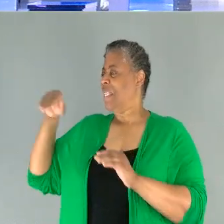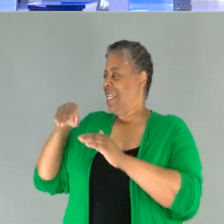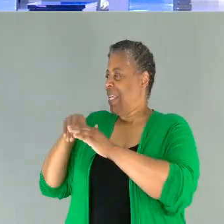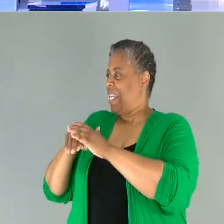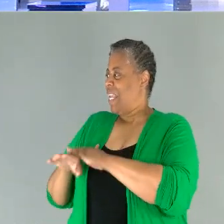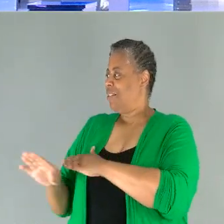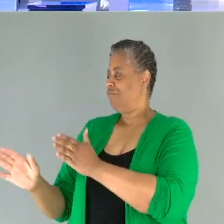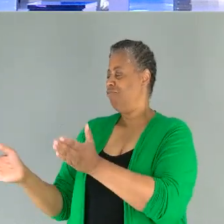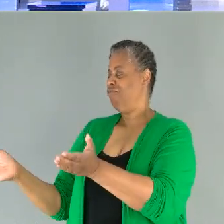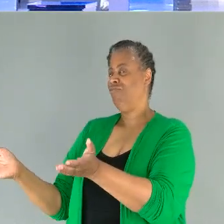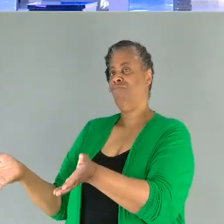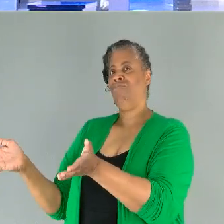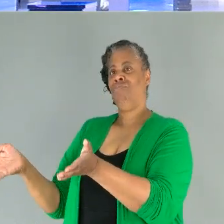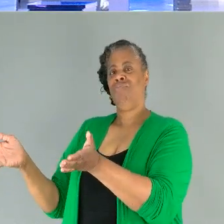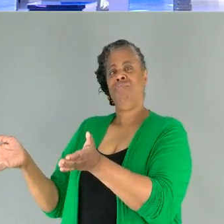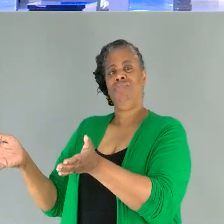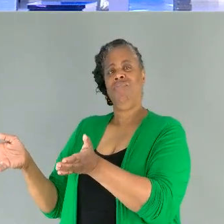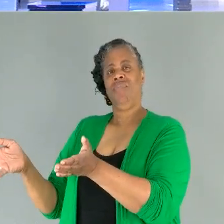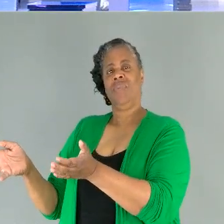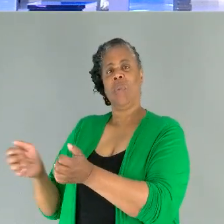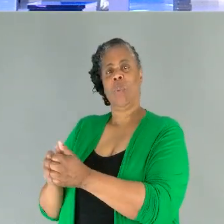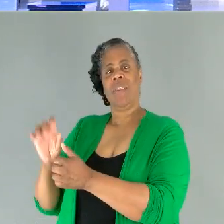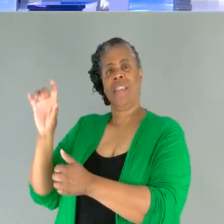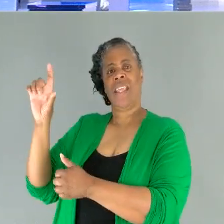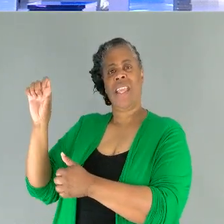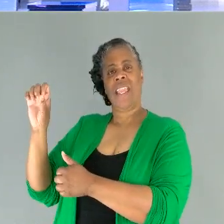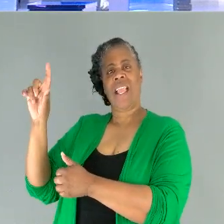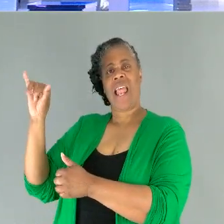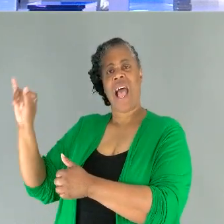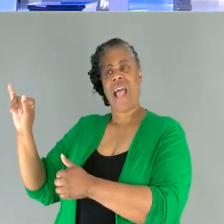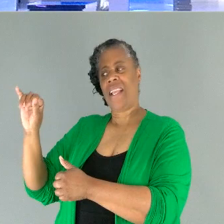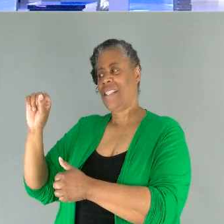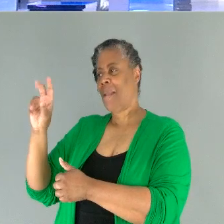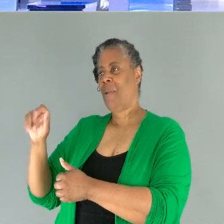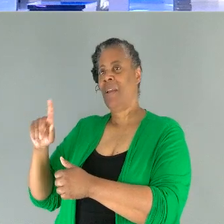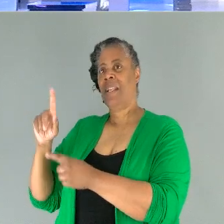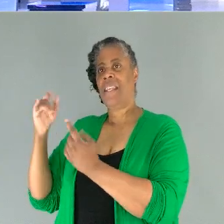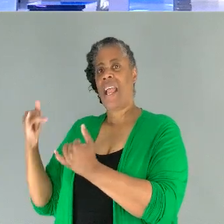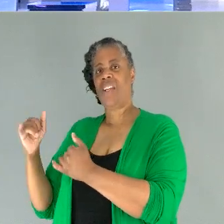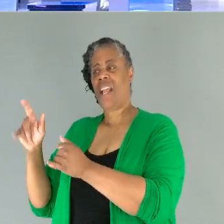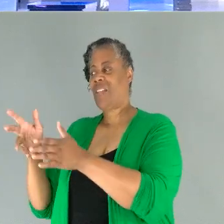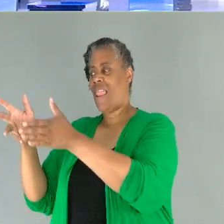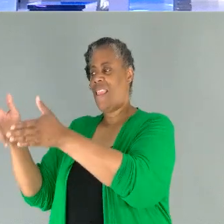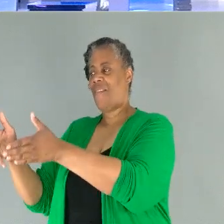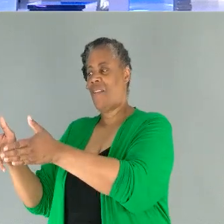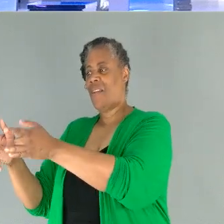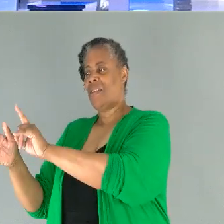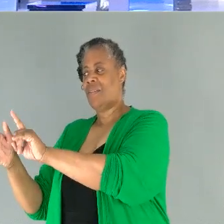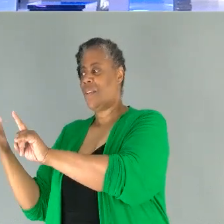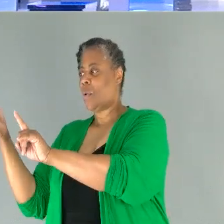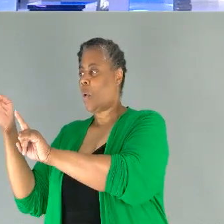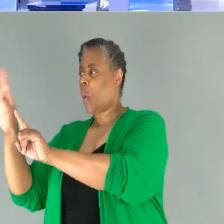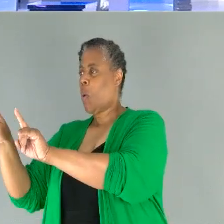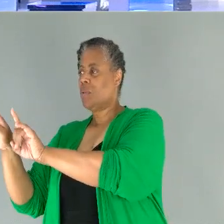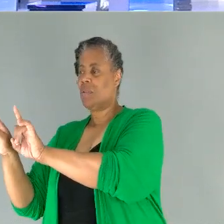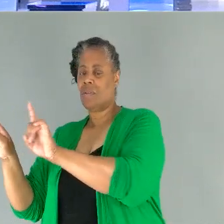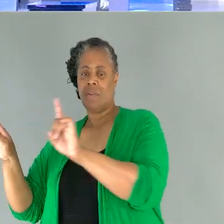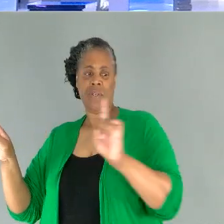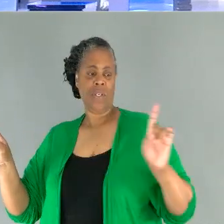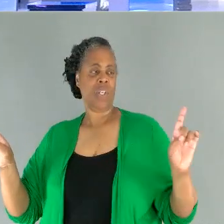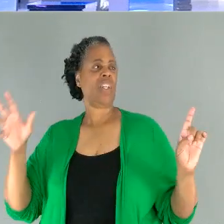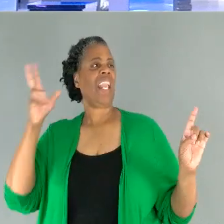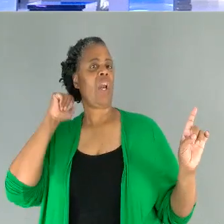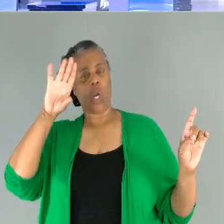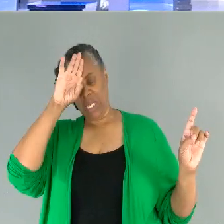spends some time with Eli and with Samuel. And now she's leaving. I imagine the door closed, and she can hear Samuel